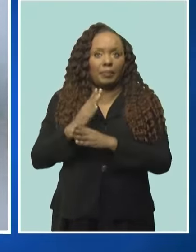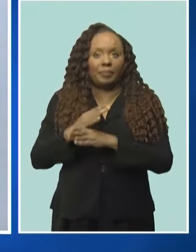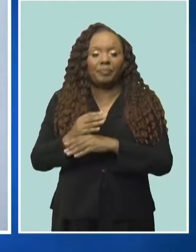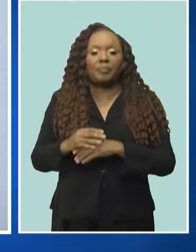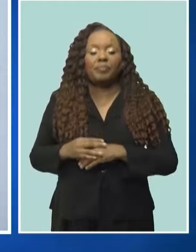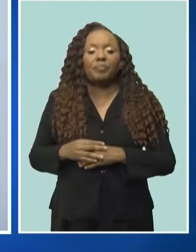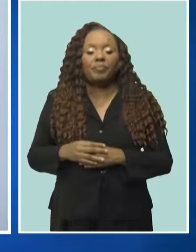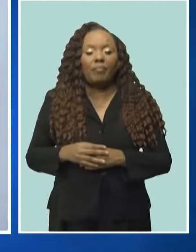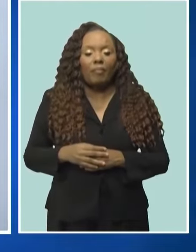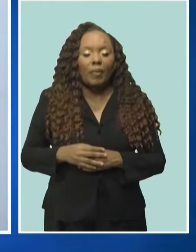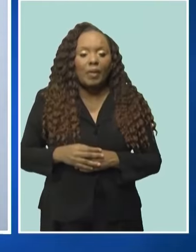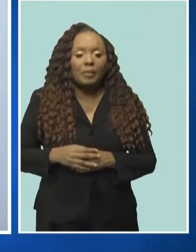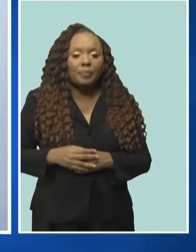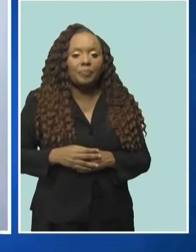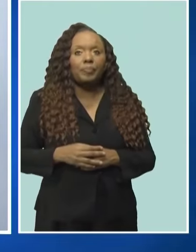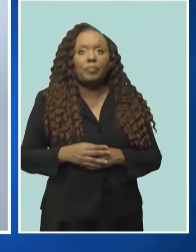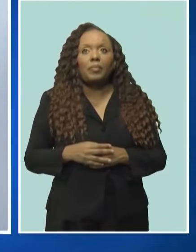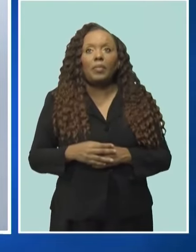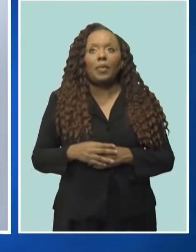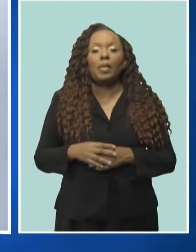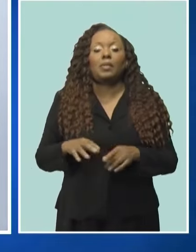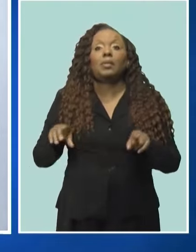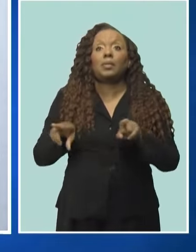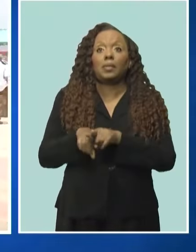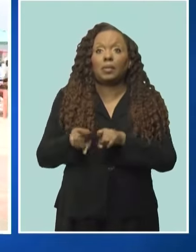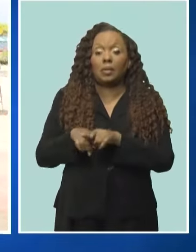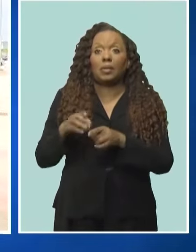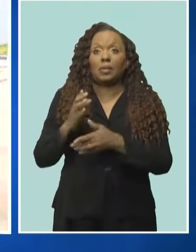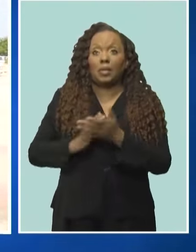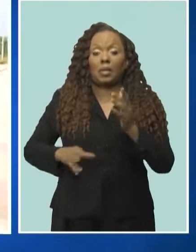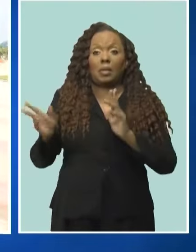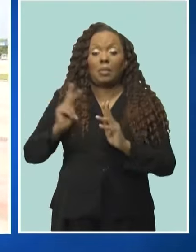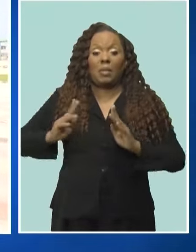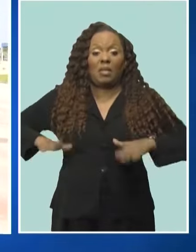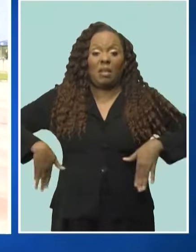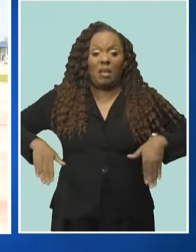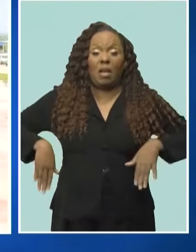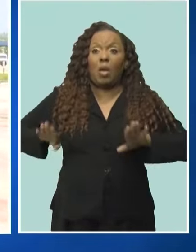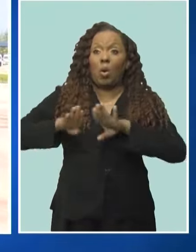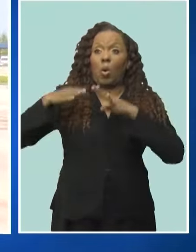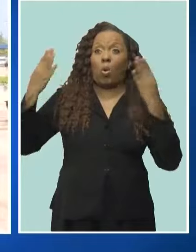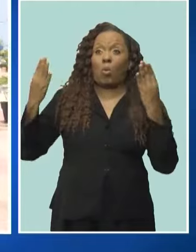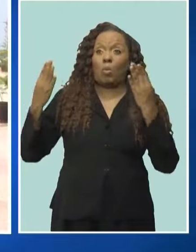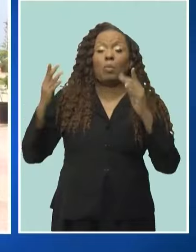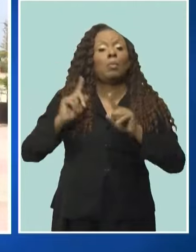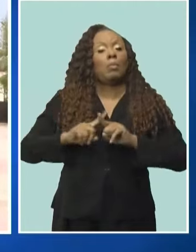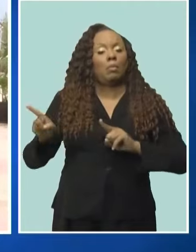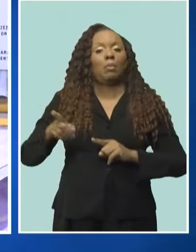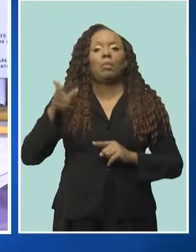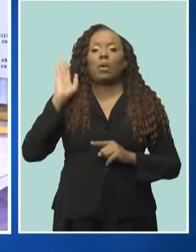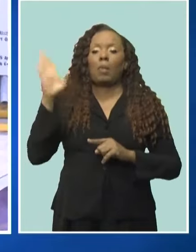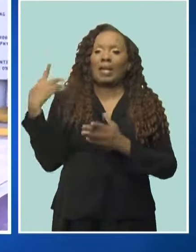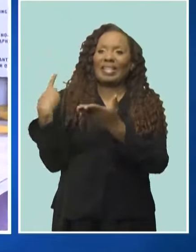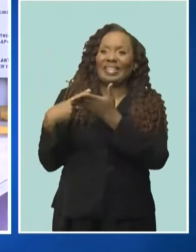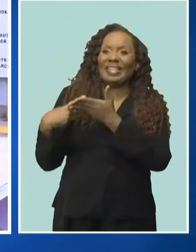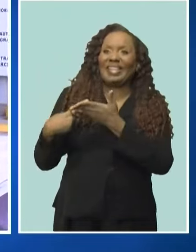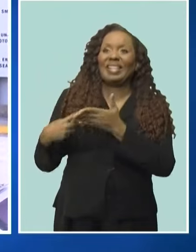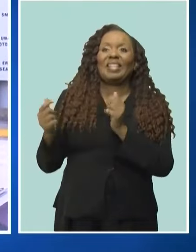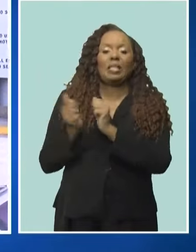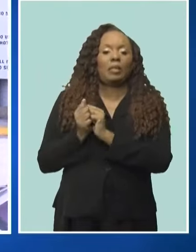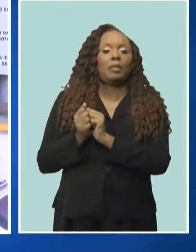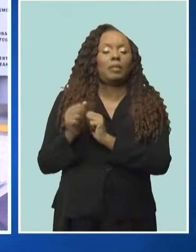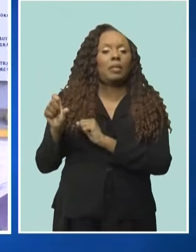by the waves. As a result, they have not yet reopened, and management of the port tells CBC they will be in discussions with